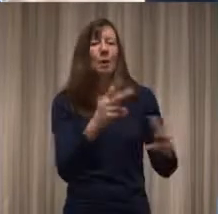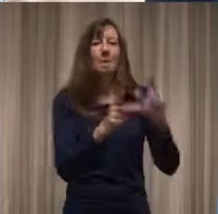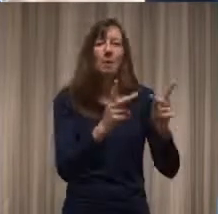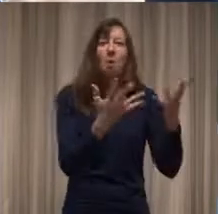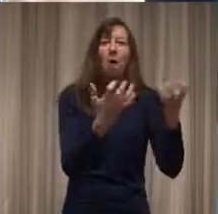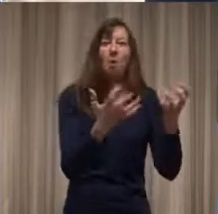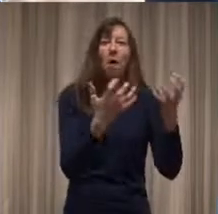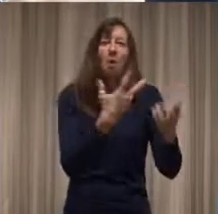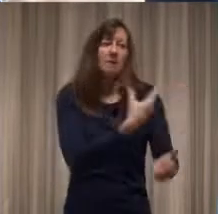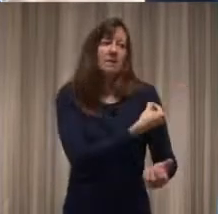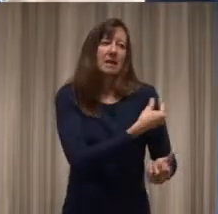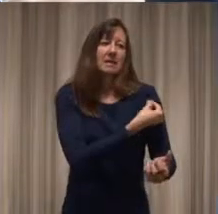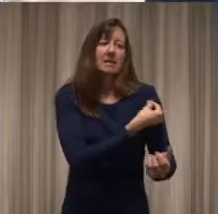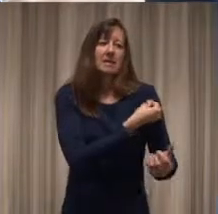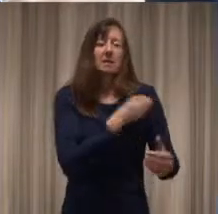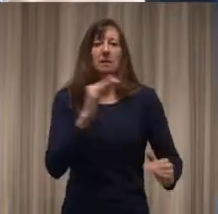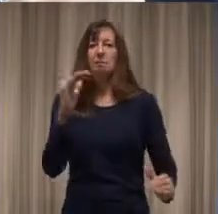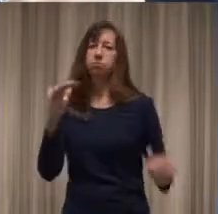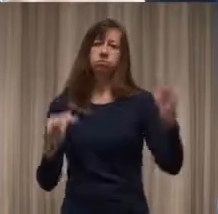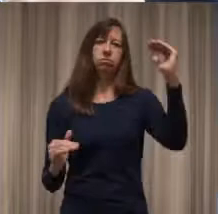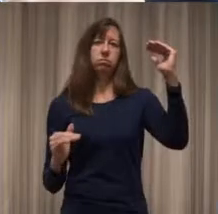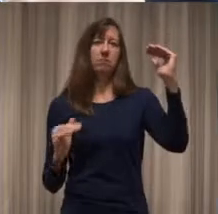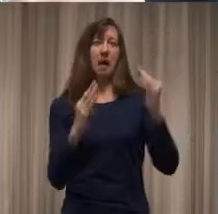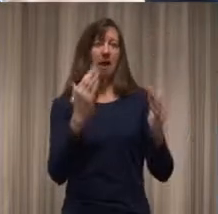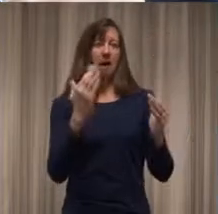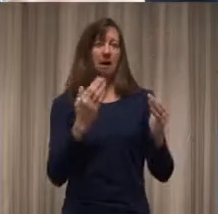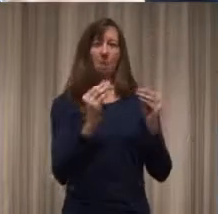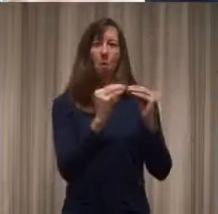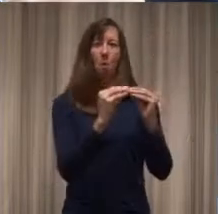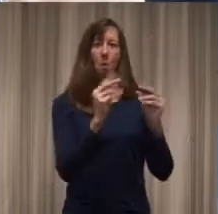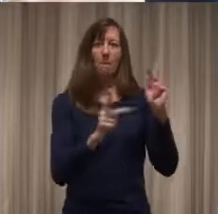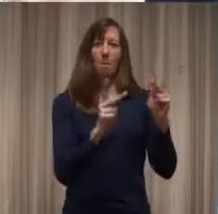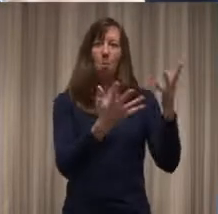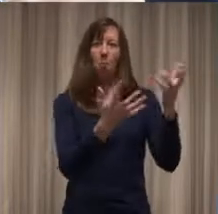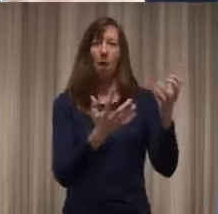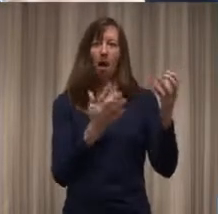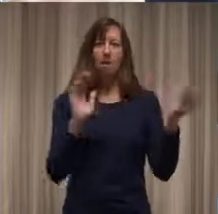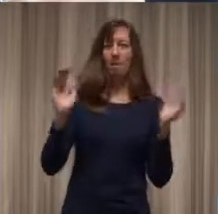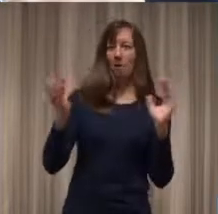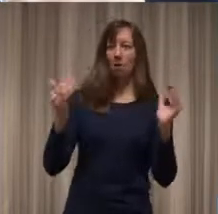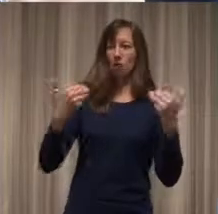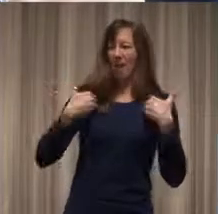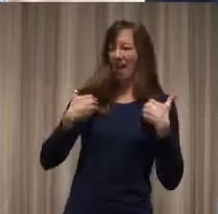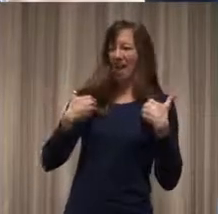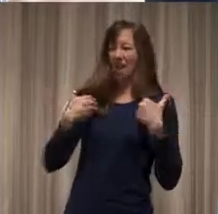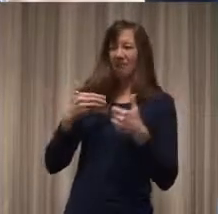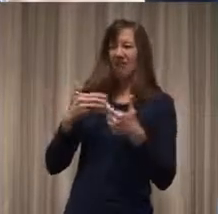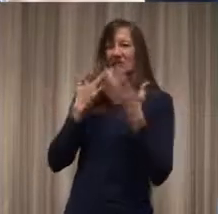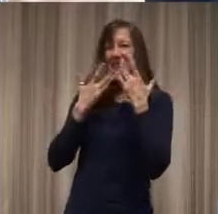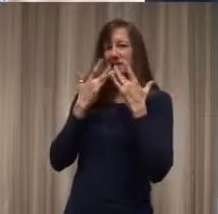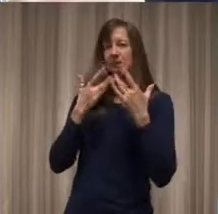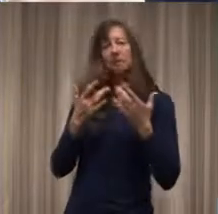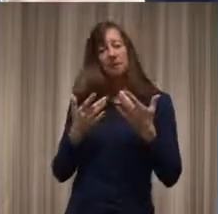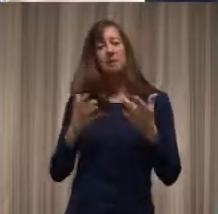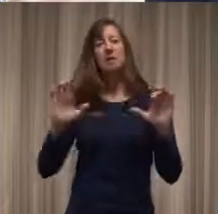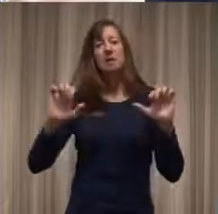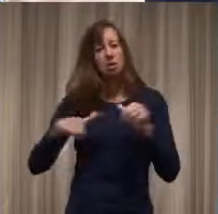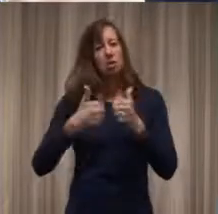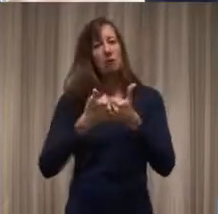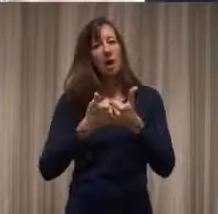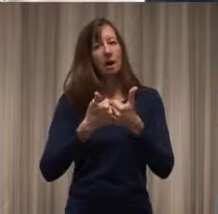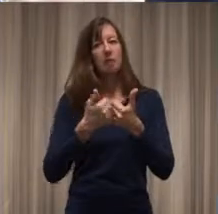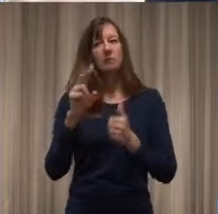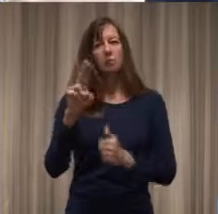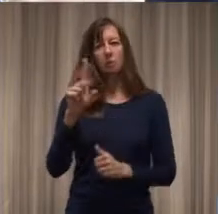that is. But that is a real challenge for us in Ulster County. It's a challenge for everyone in New